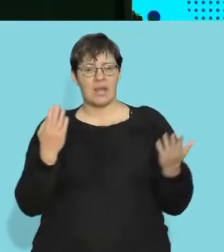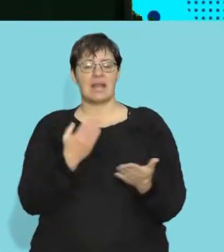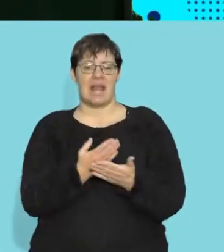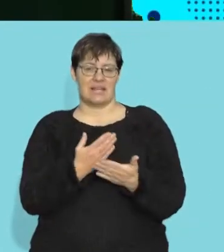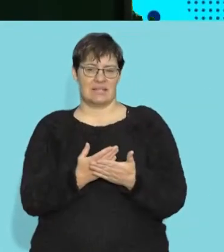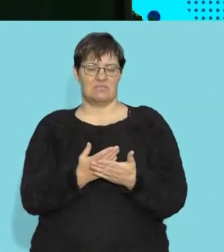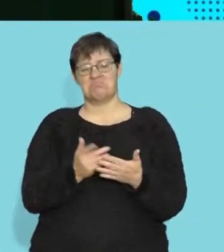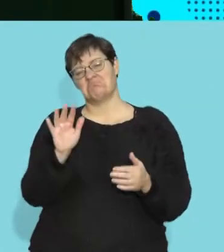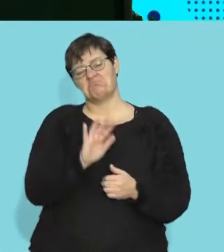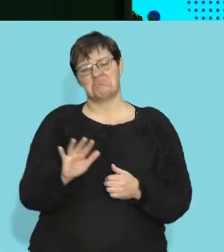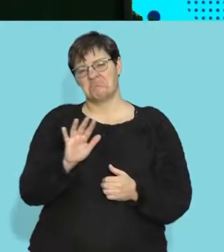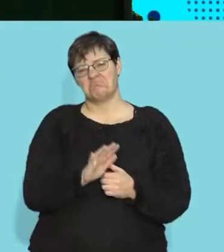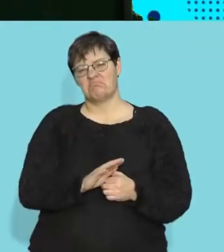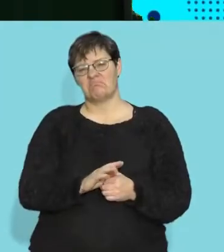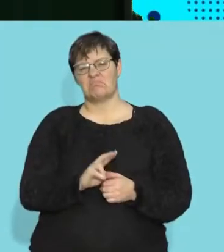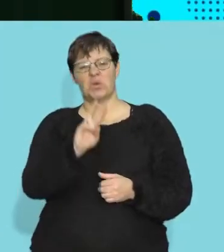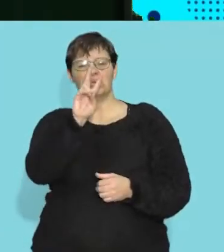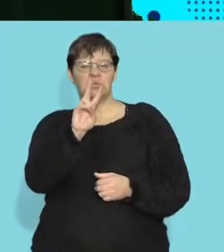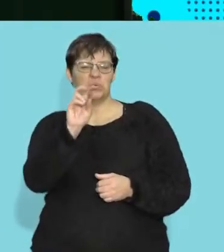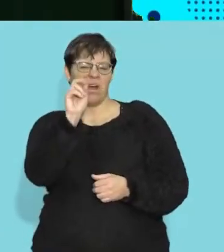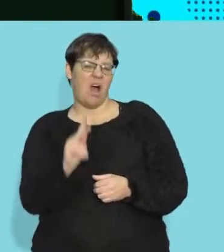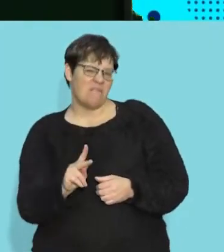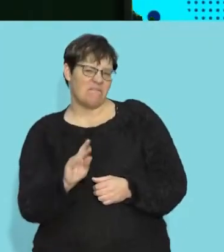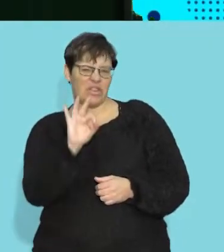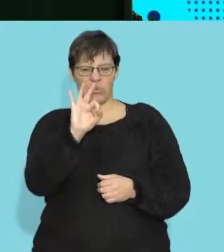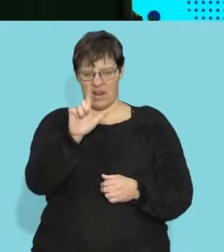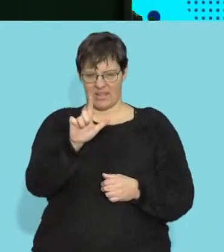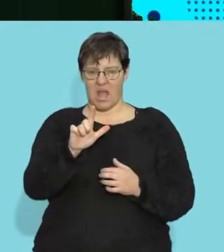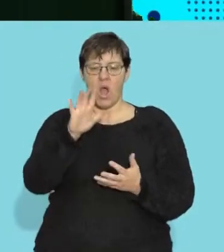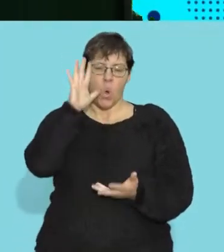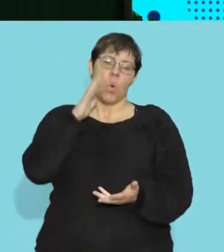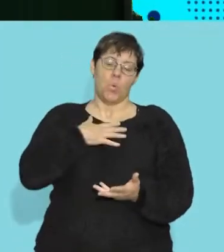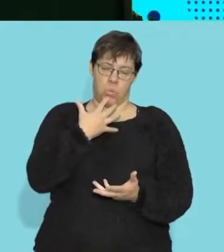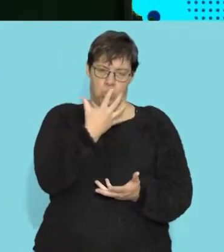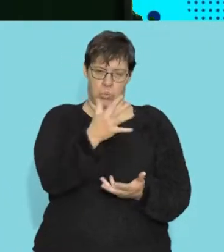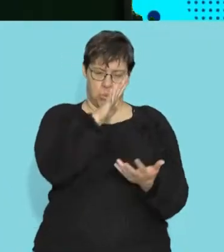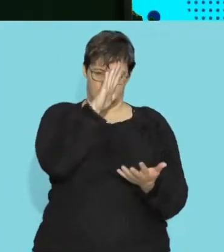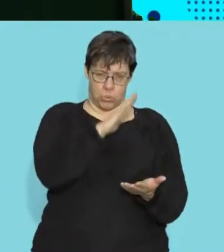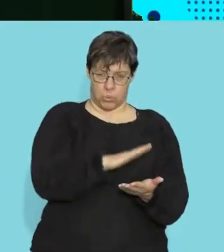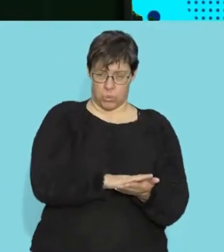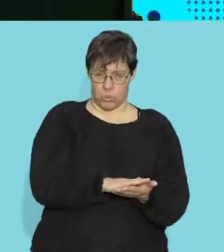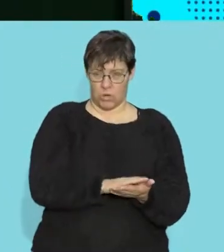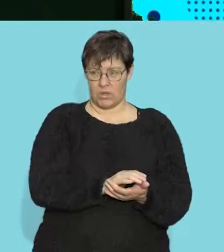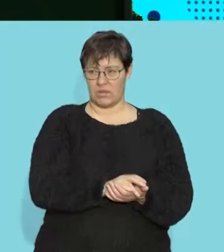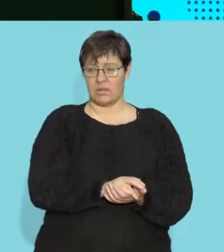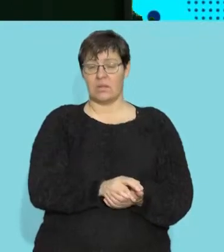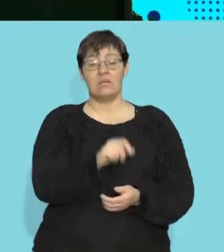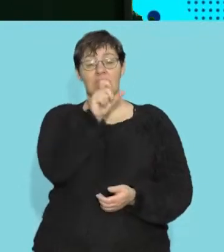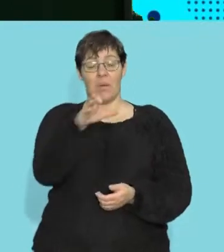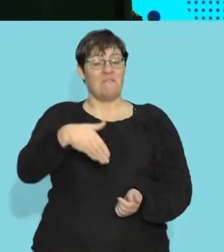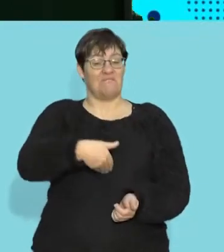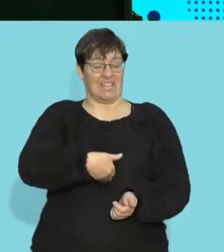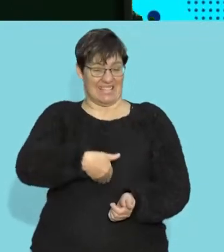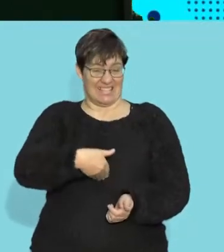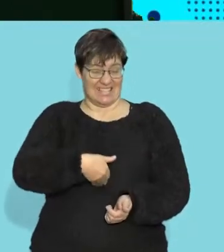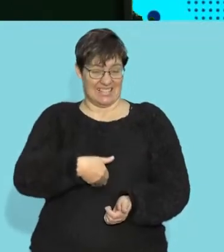can breathe out approximately 2.5 to 3 liters. I did notice that the